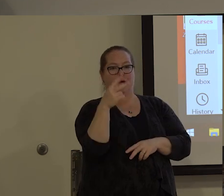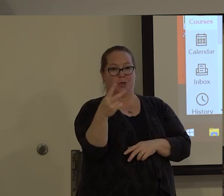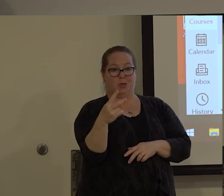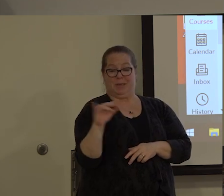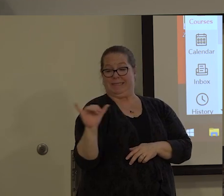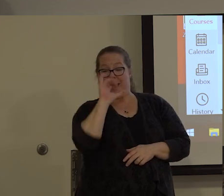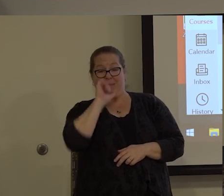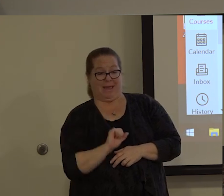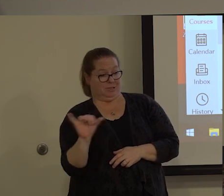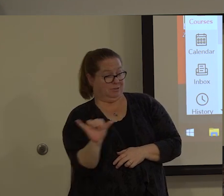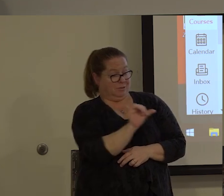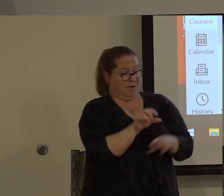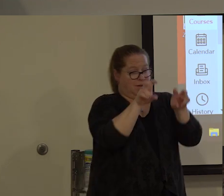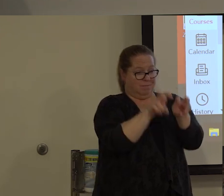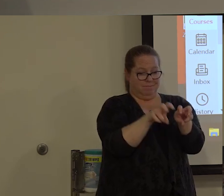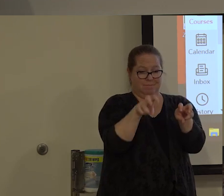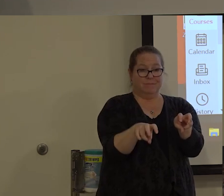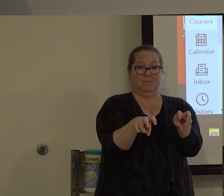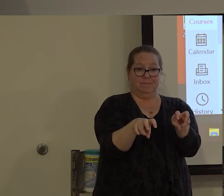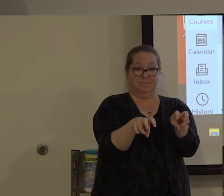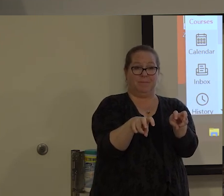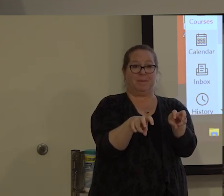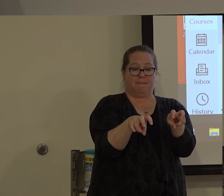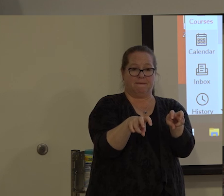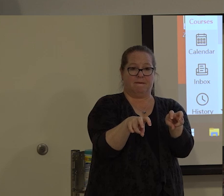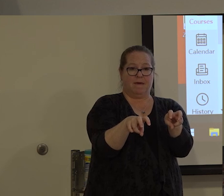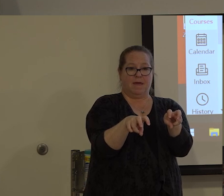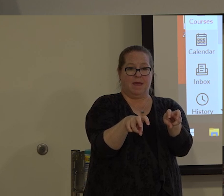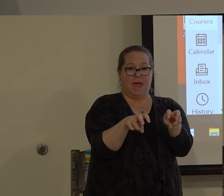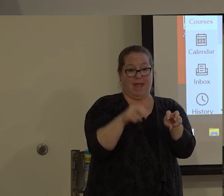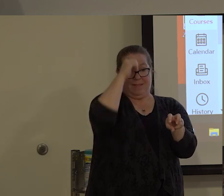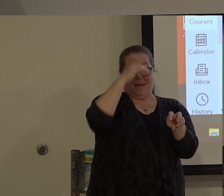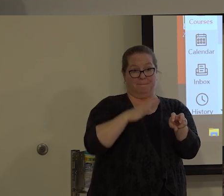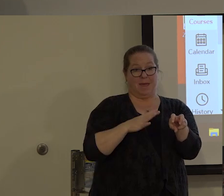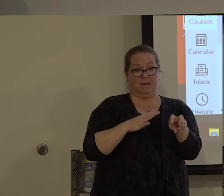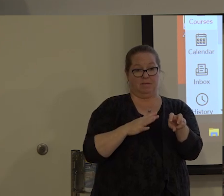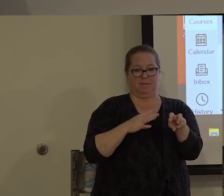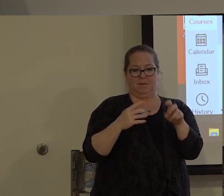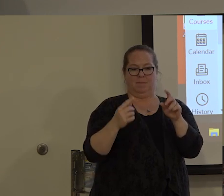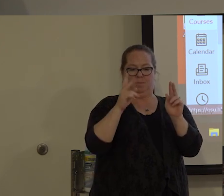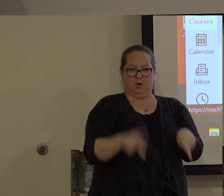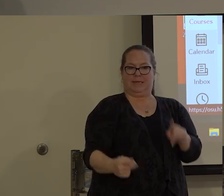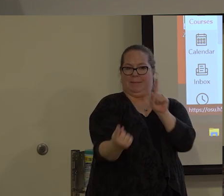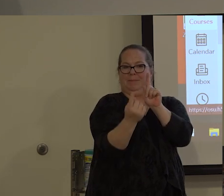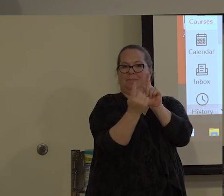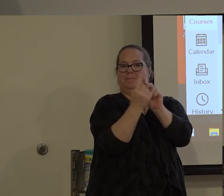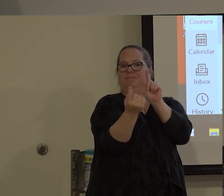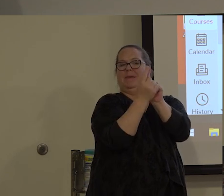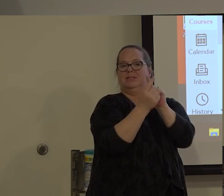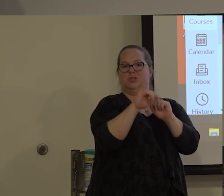the same age sit down next to him, and the male passenger greets Jordan, right? So then our